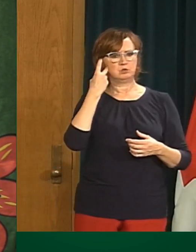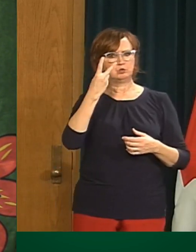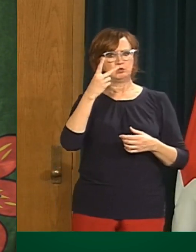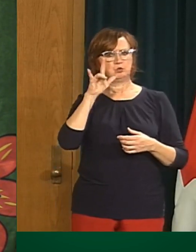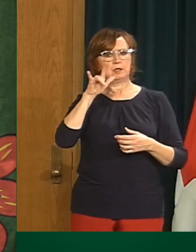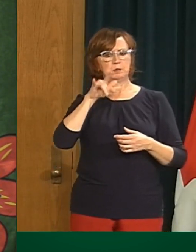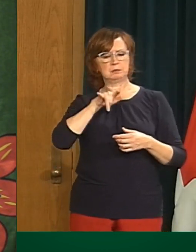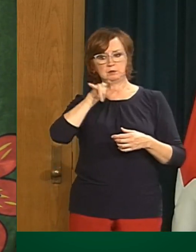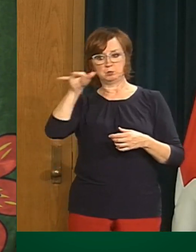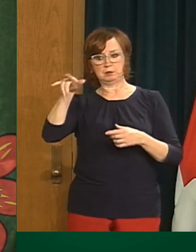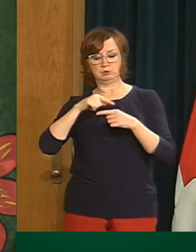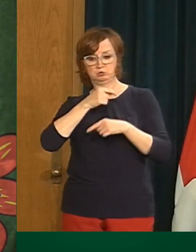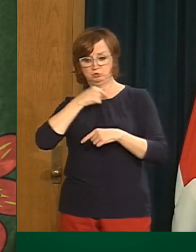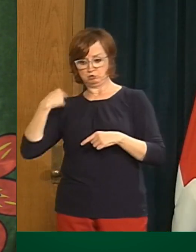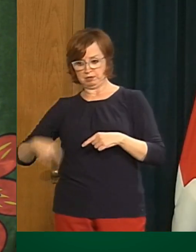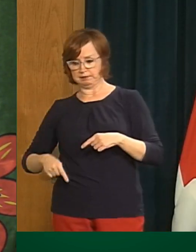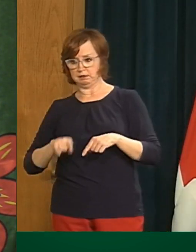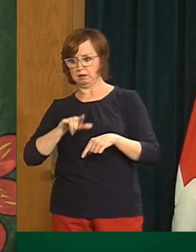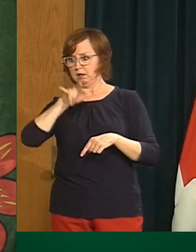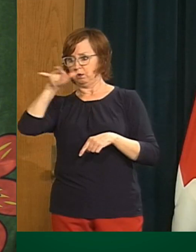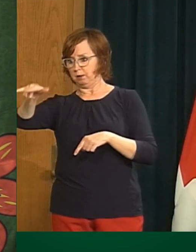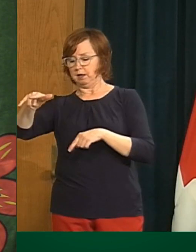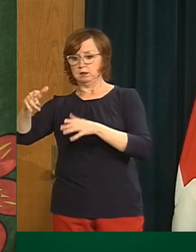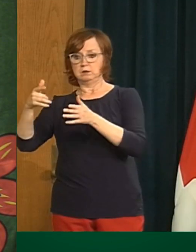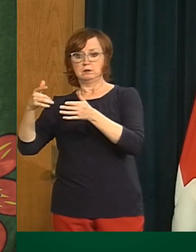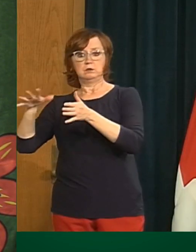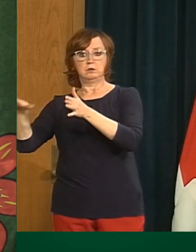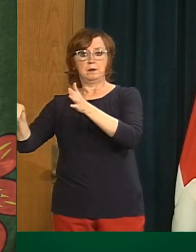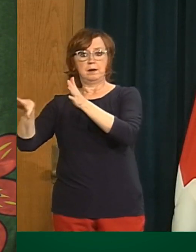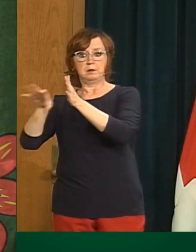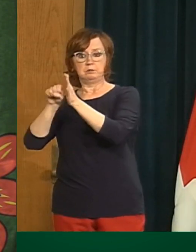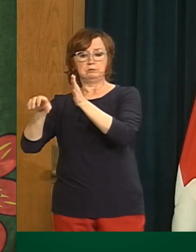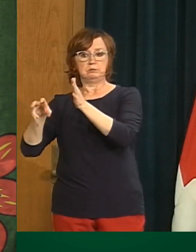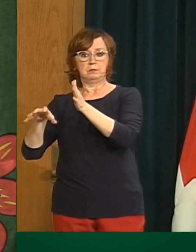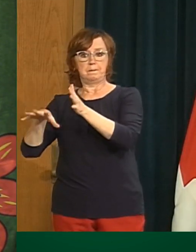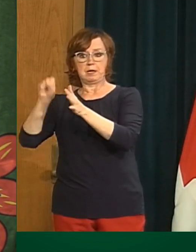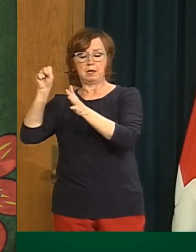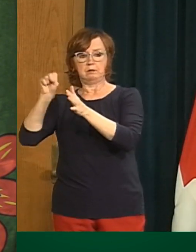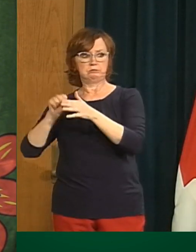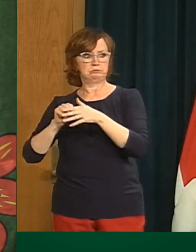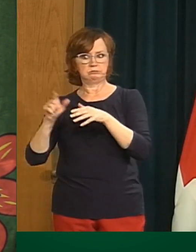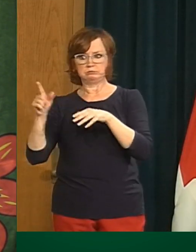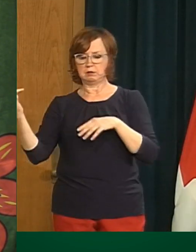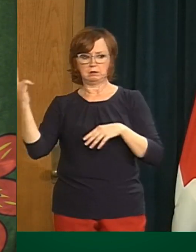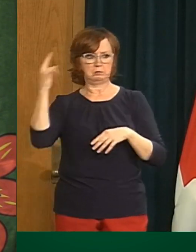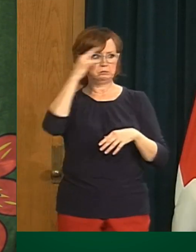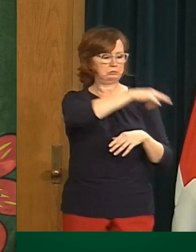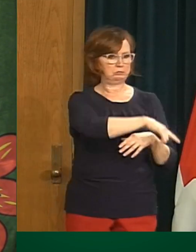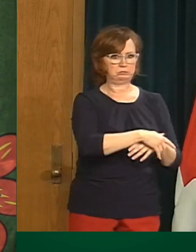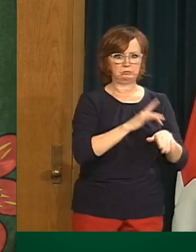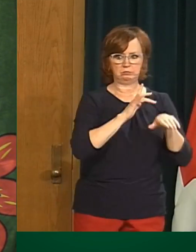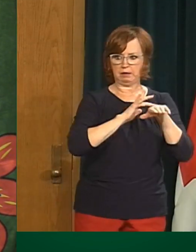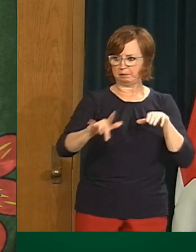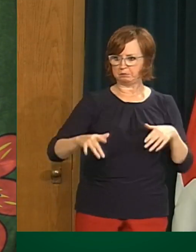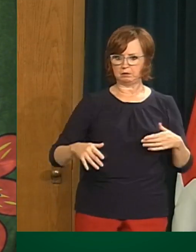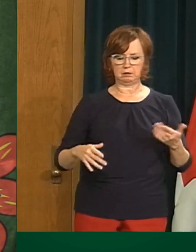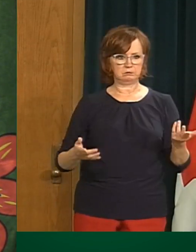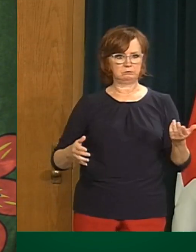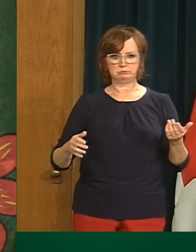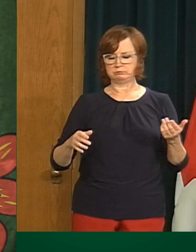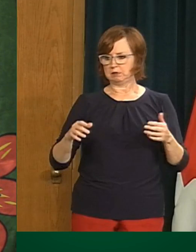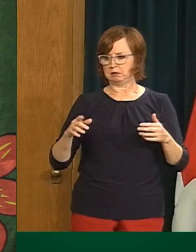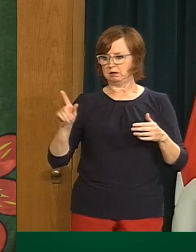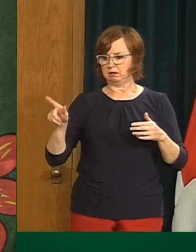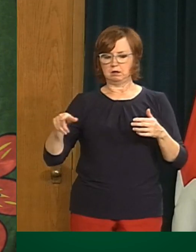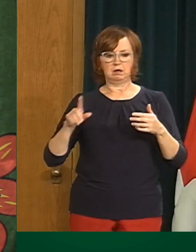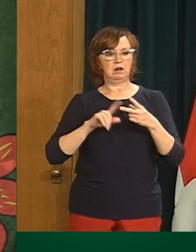returned from China empty. There's a significant amount of PPE that has been distributed across Canada that, quite frankly, hasn't met standards.